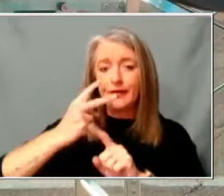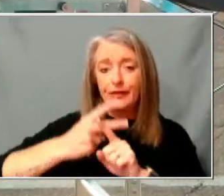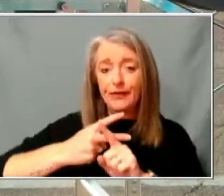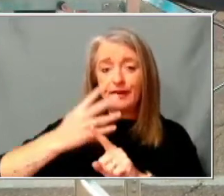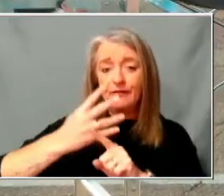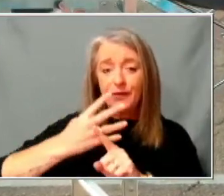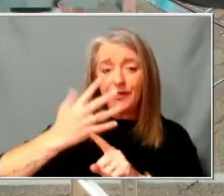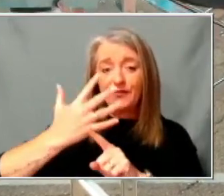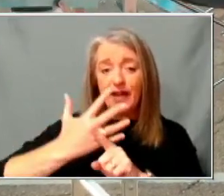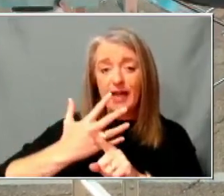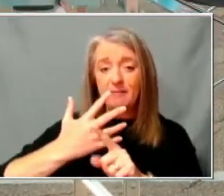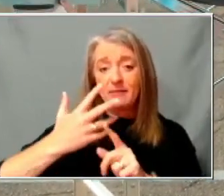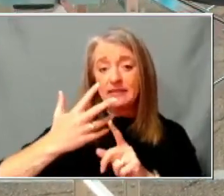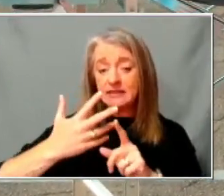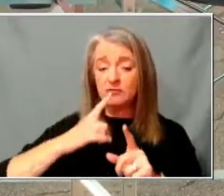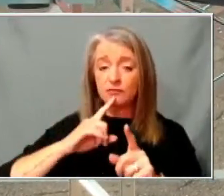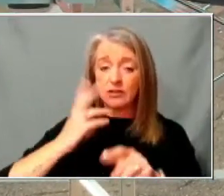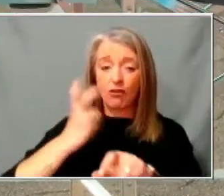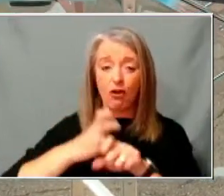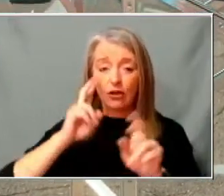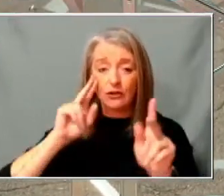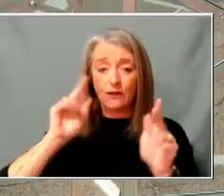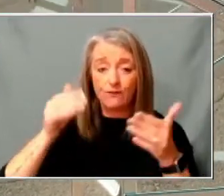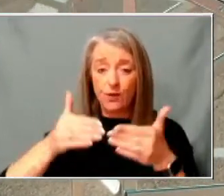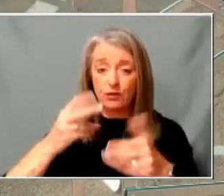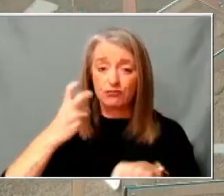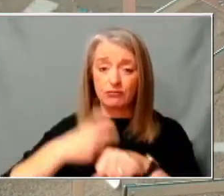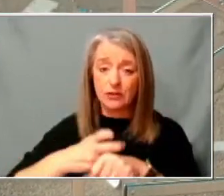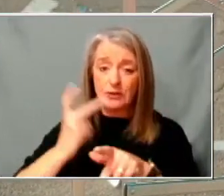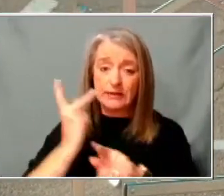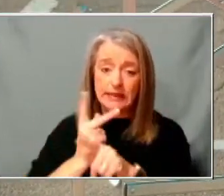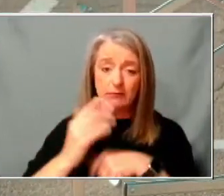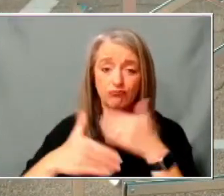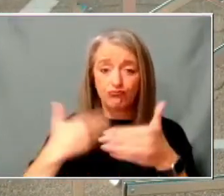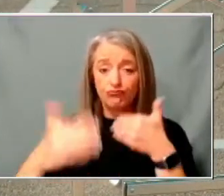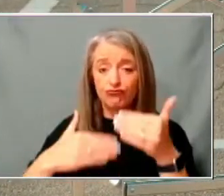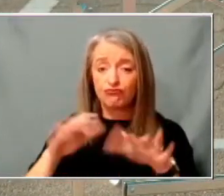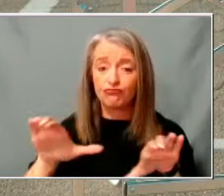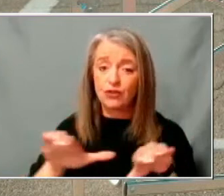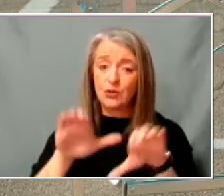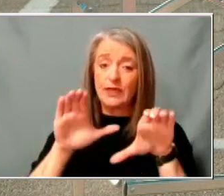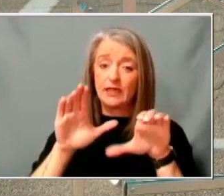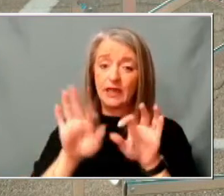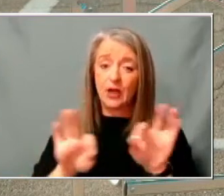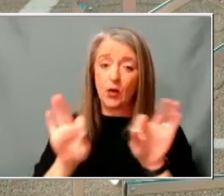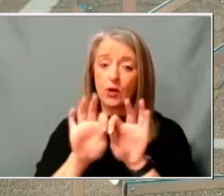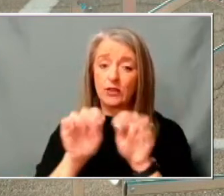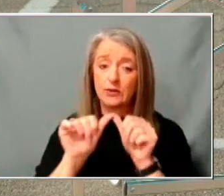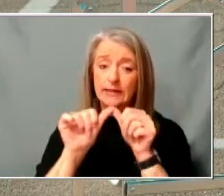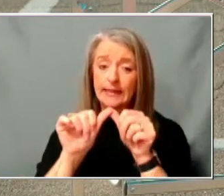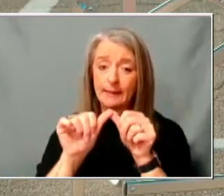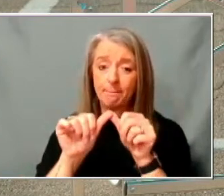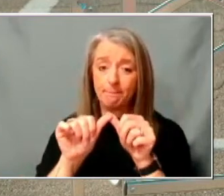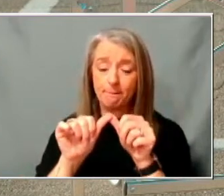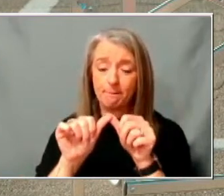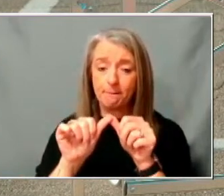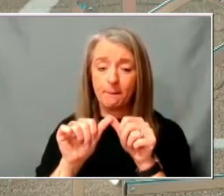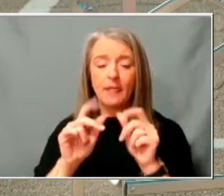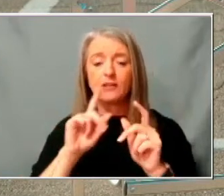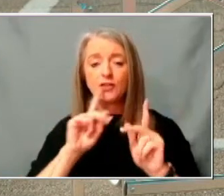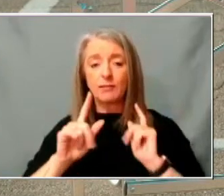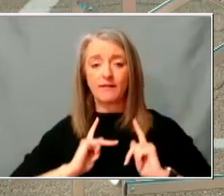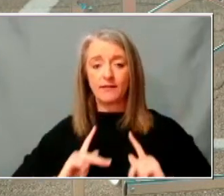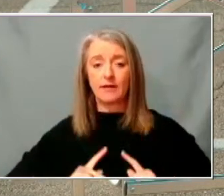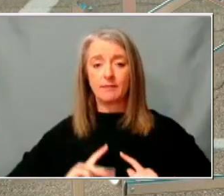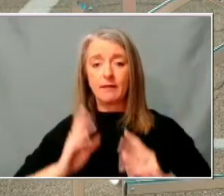is tough to maintain that focus and really continue to realize why you're doing it. So critical to do that. So we talk about the physical part of it. Let's talk about the